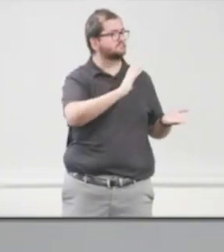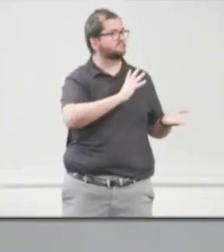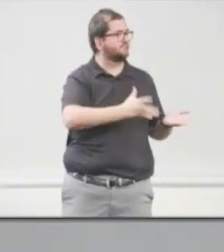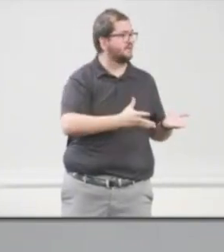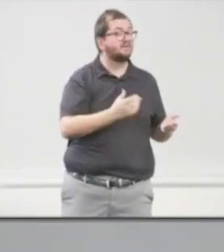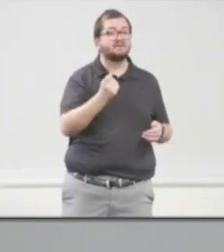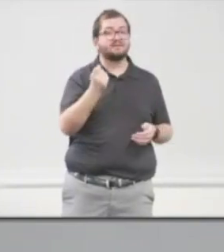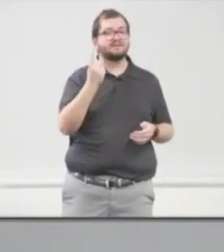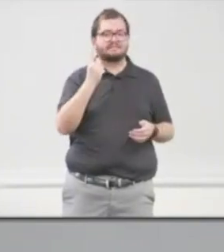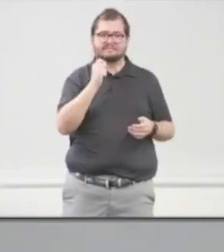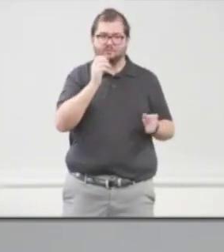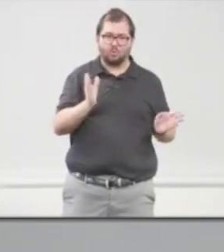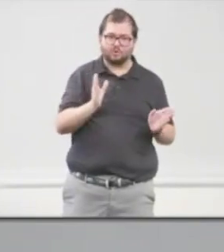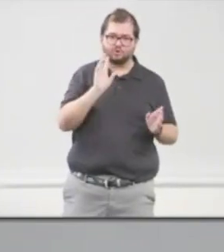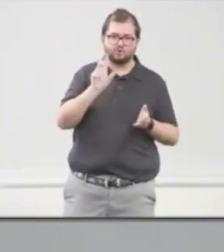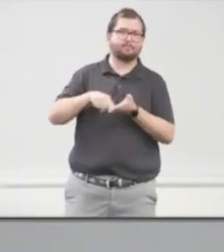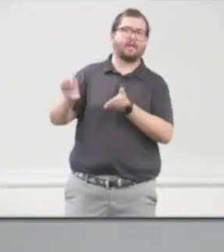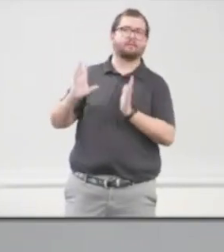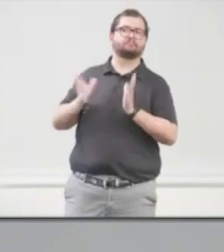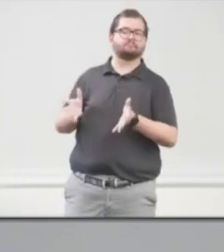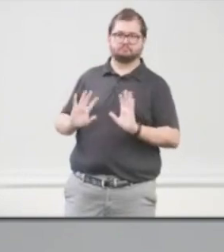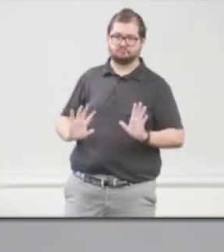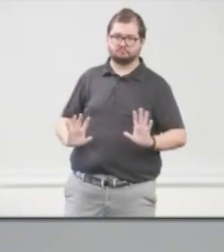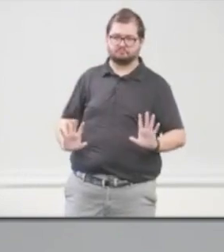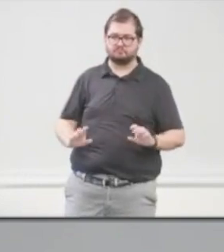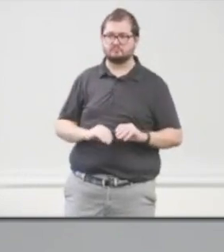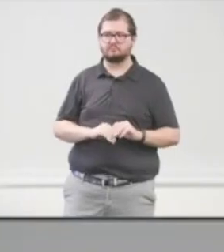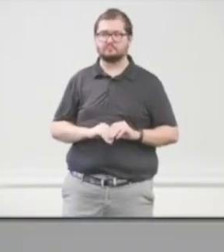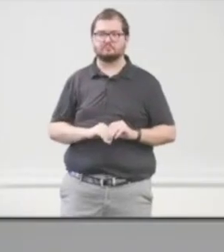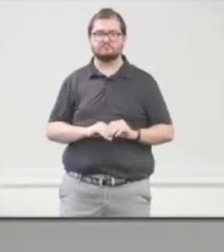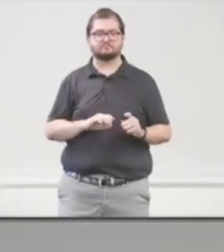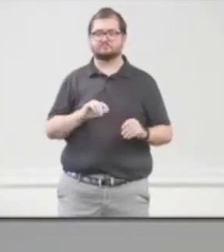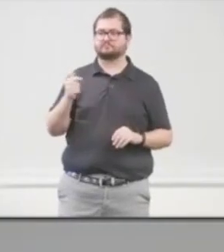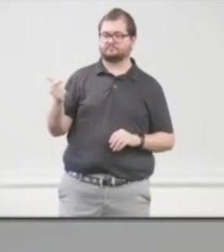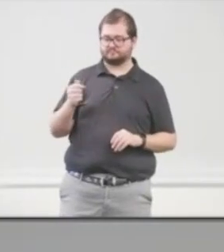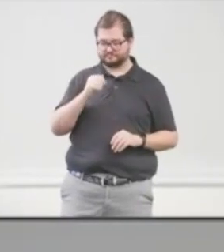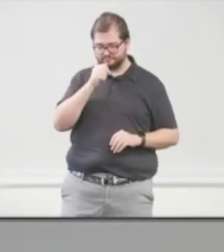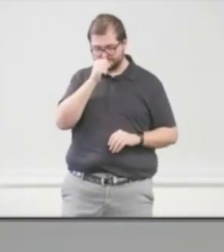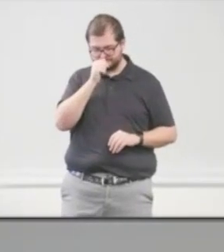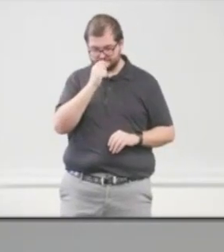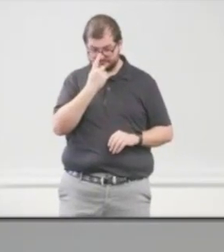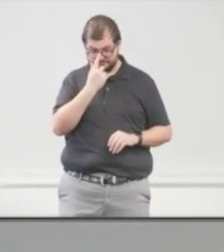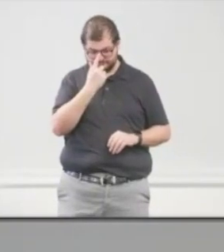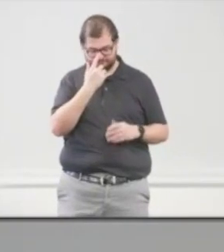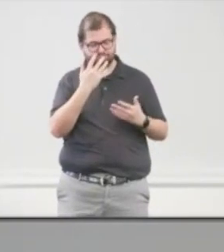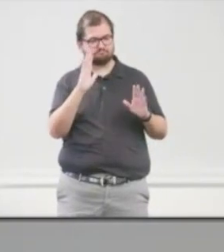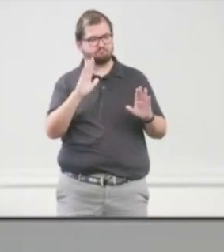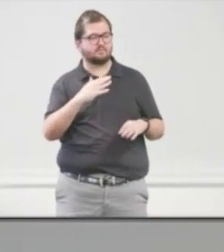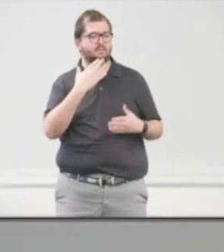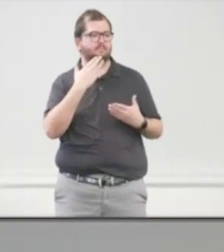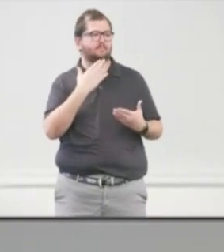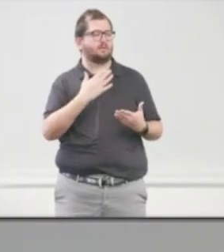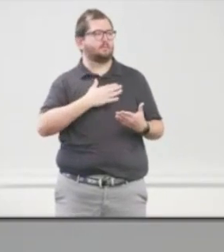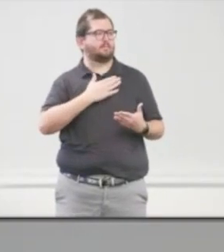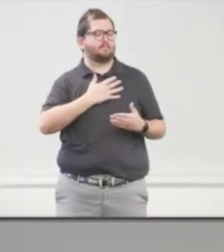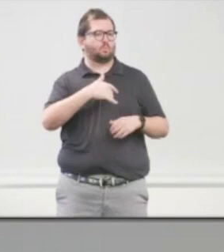does not encourage paying ransoms. So but back over to you, Ryan. Awesome. So I'm glad we sort of touched on